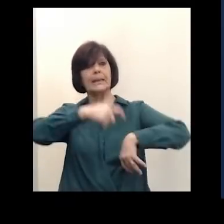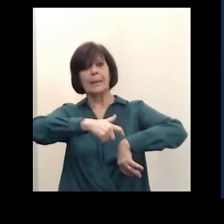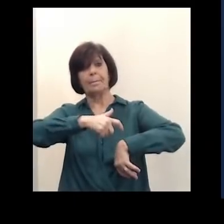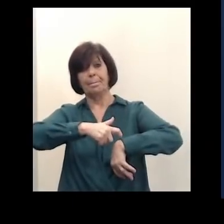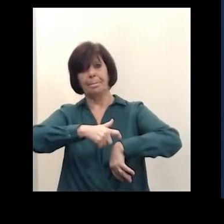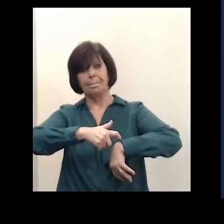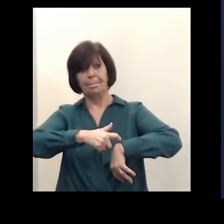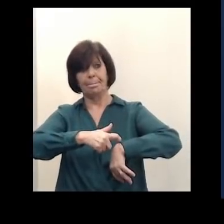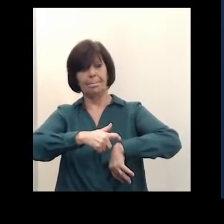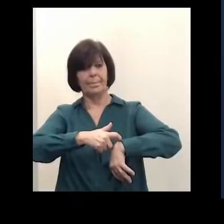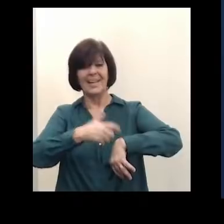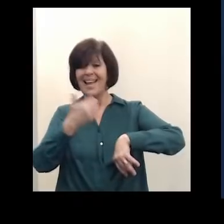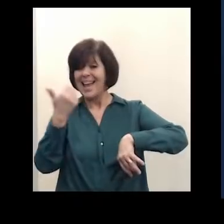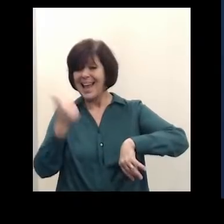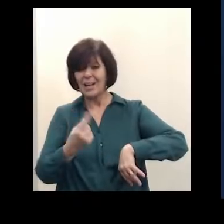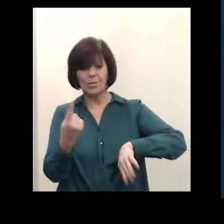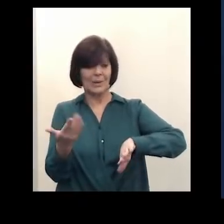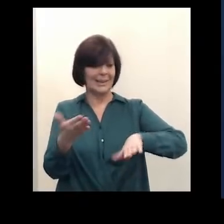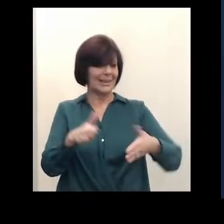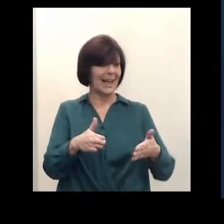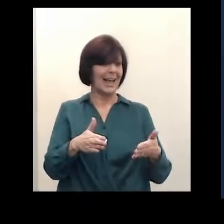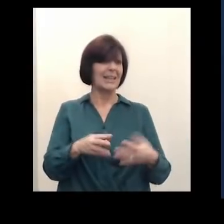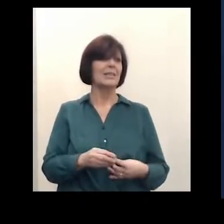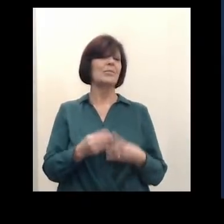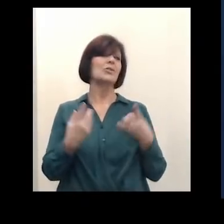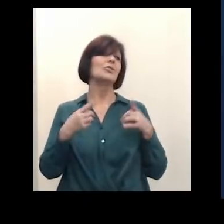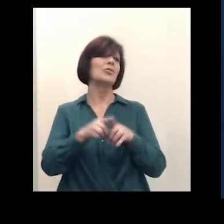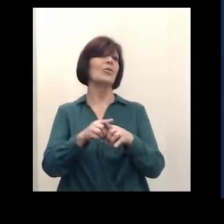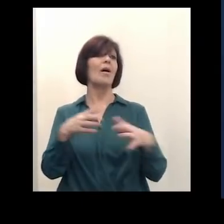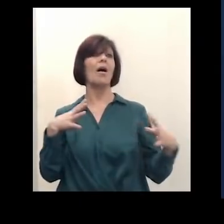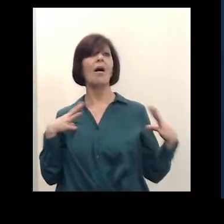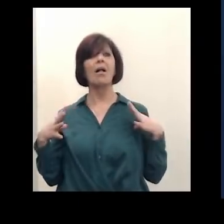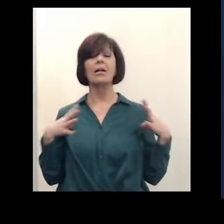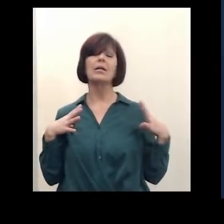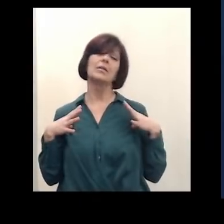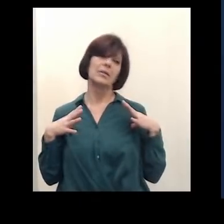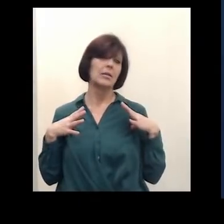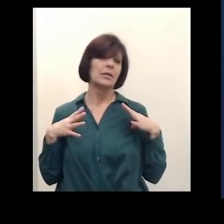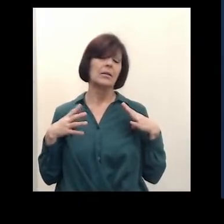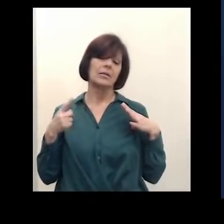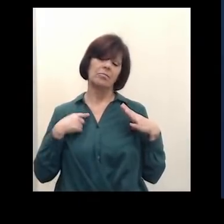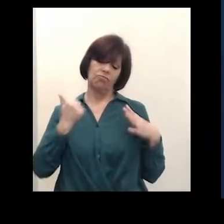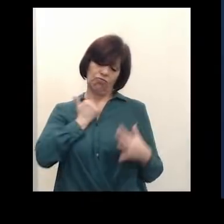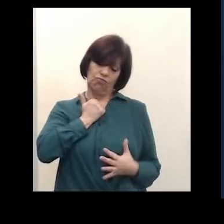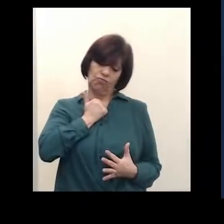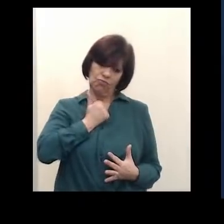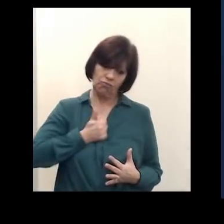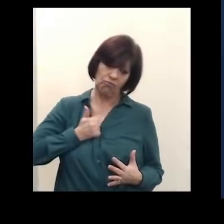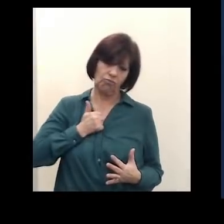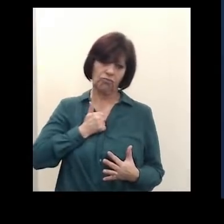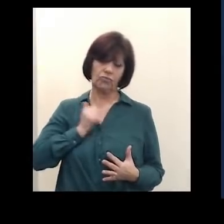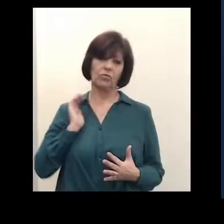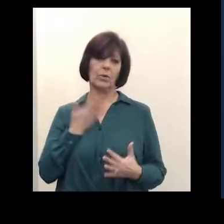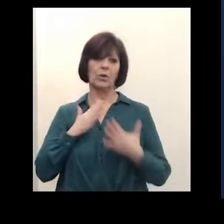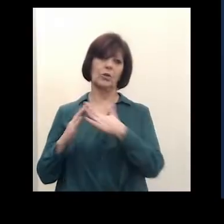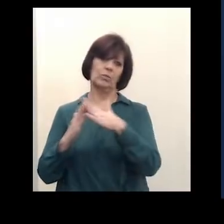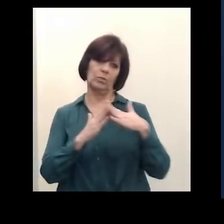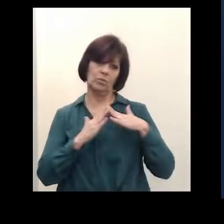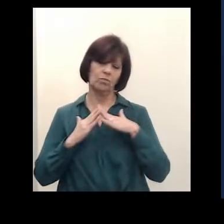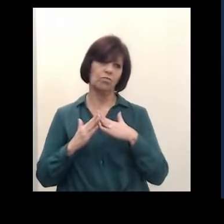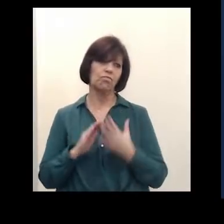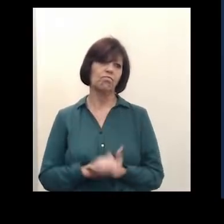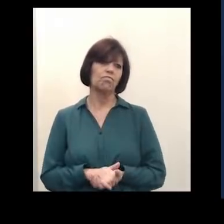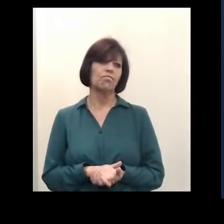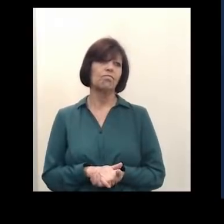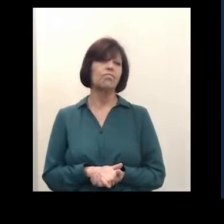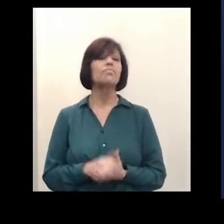death, especially during the holiday season, but you have the deepest condolences of our community on the passing of your loved one. Now